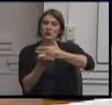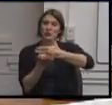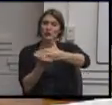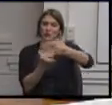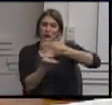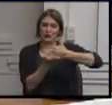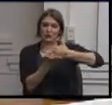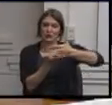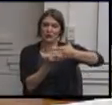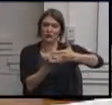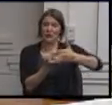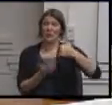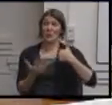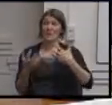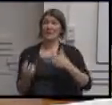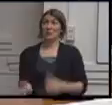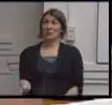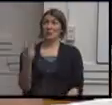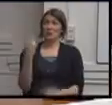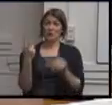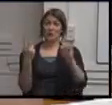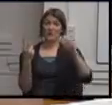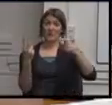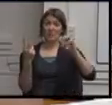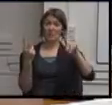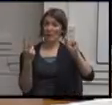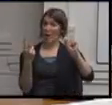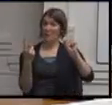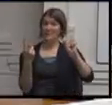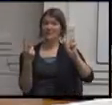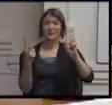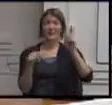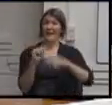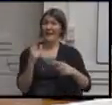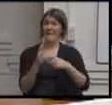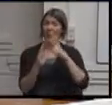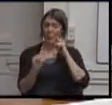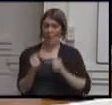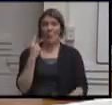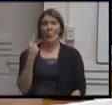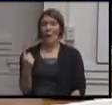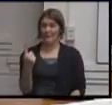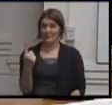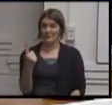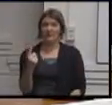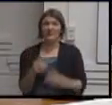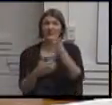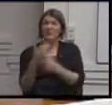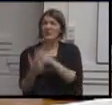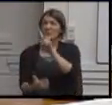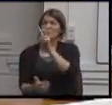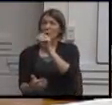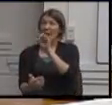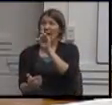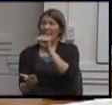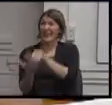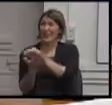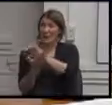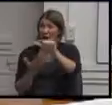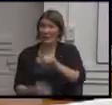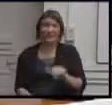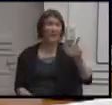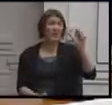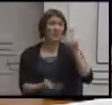1. And the grader costs $340,000, and one of the dump trucks costs $208,000.